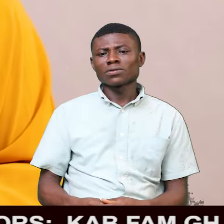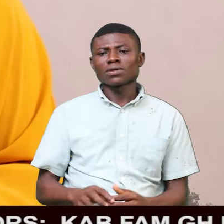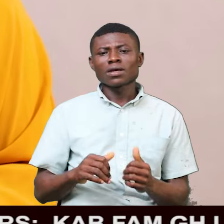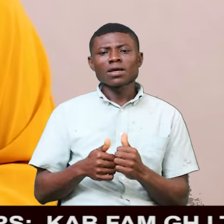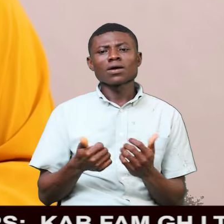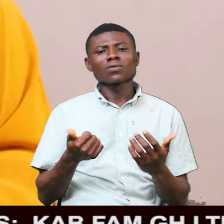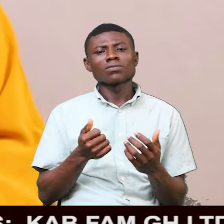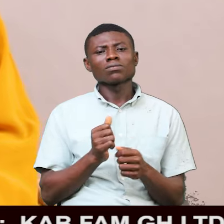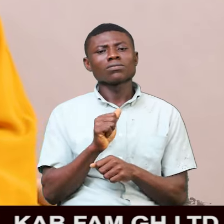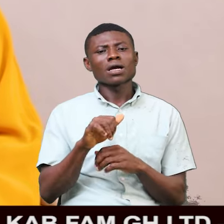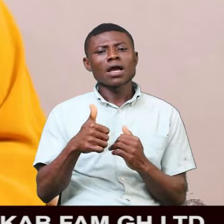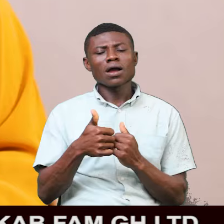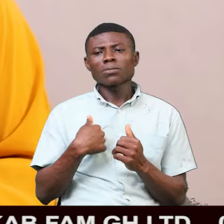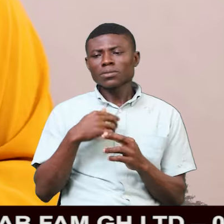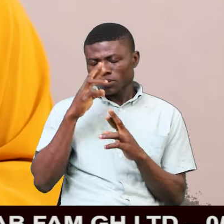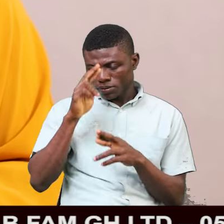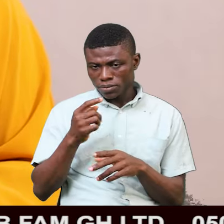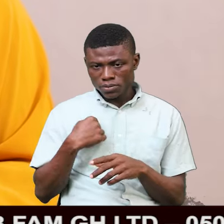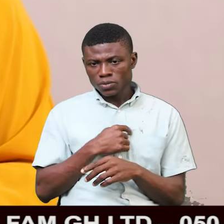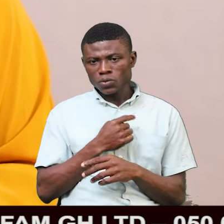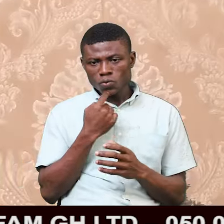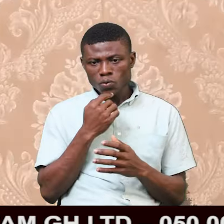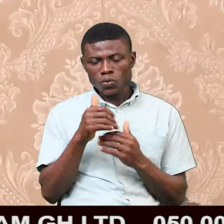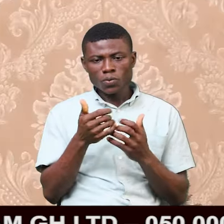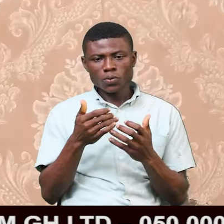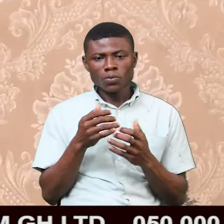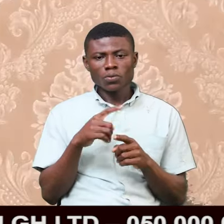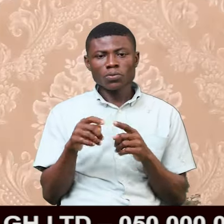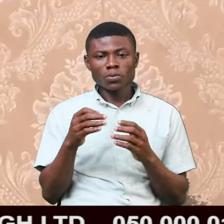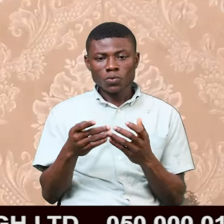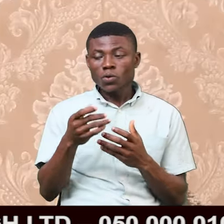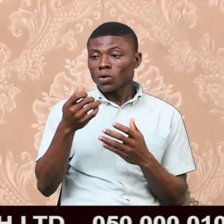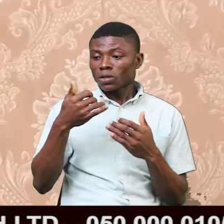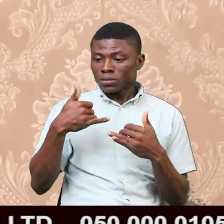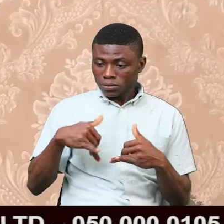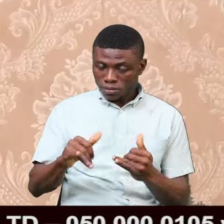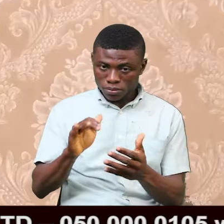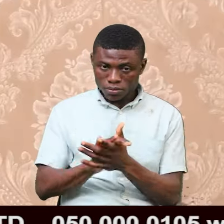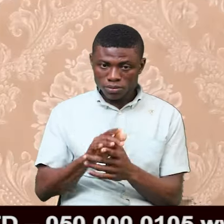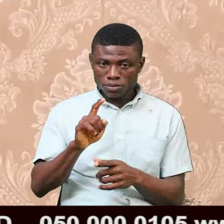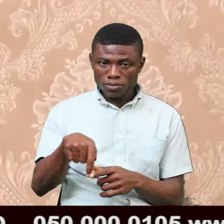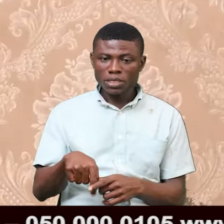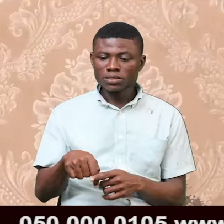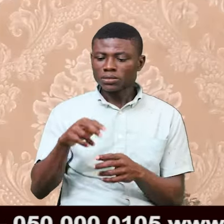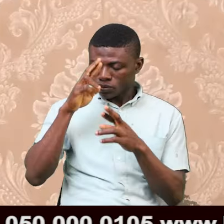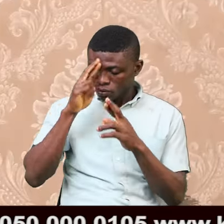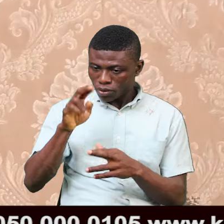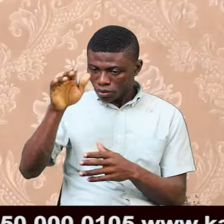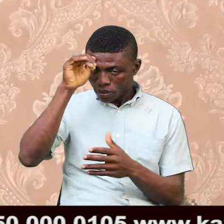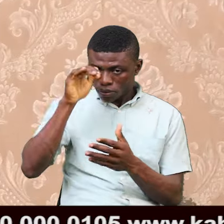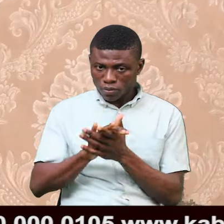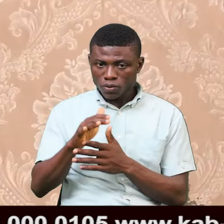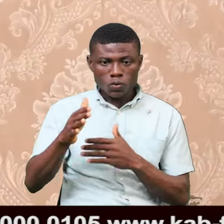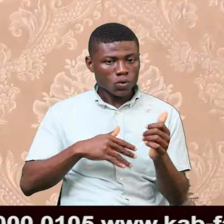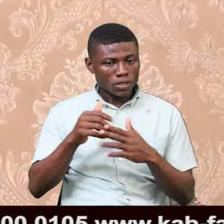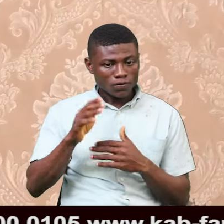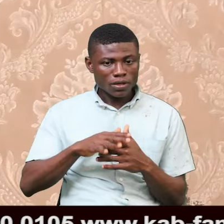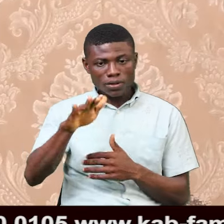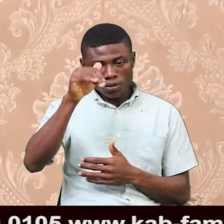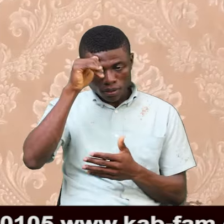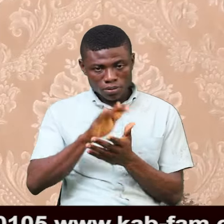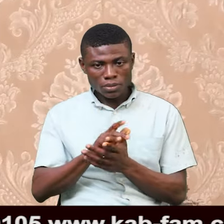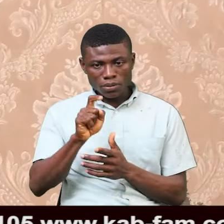feel the ultimate overcome me because your pet tips near there. So, up so uti na wa we mudi. I was so unhuno. So, send me a uti